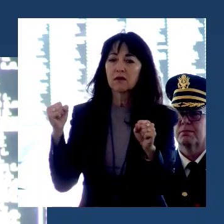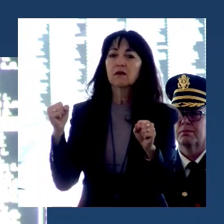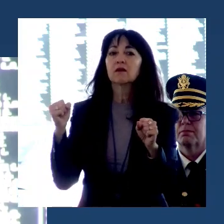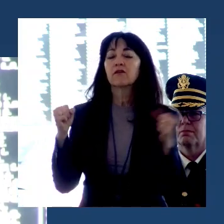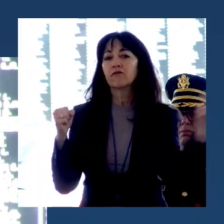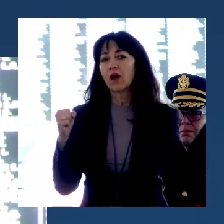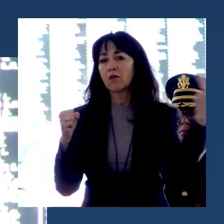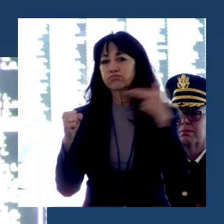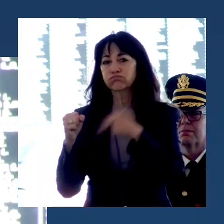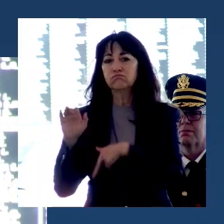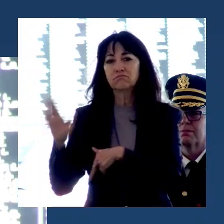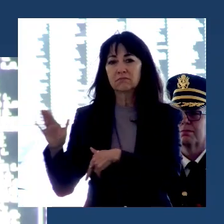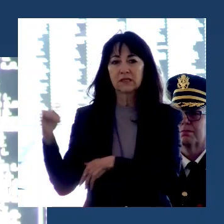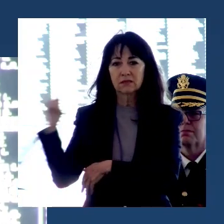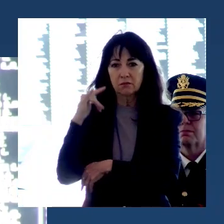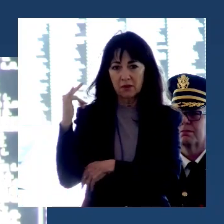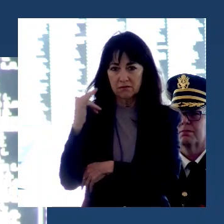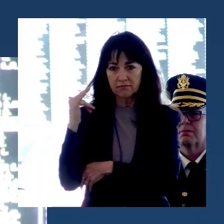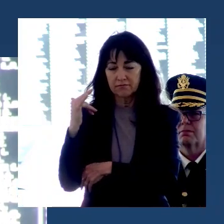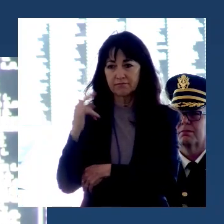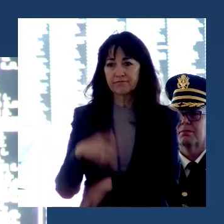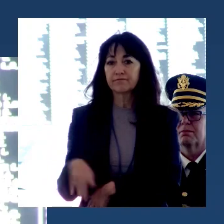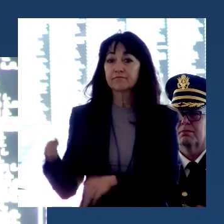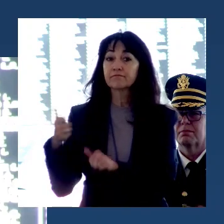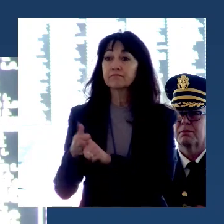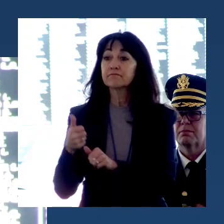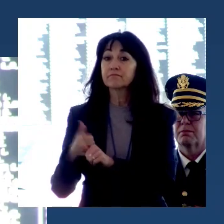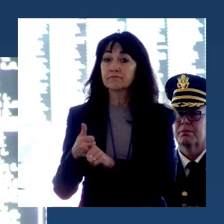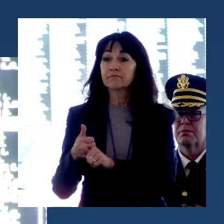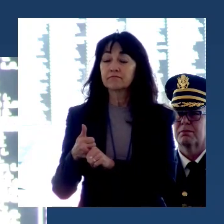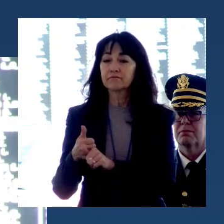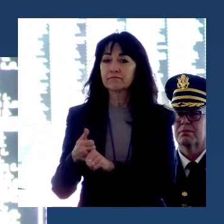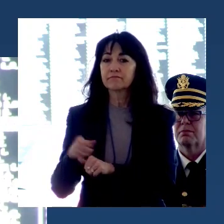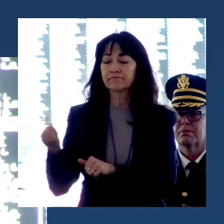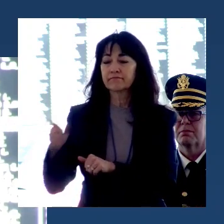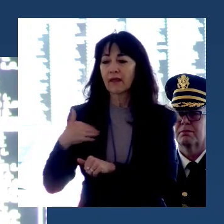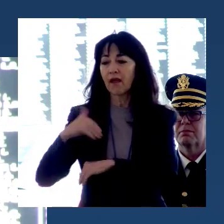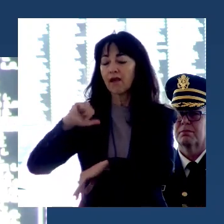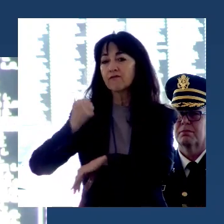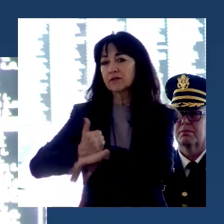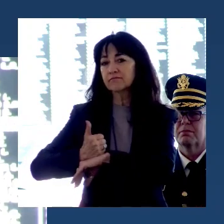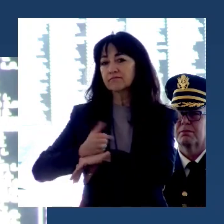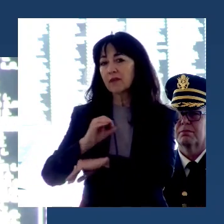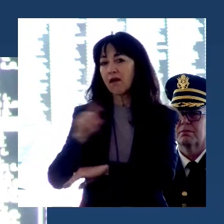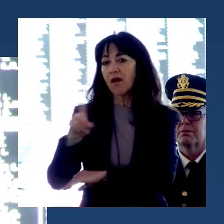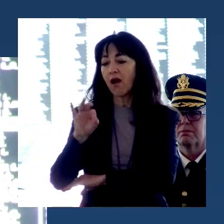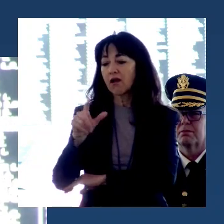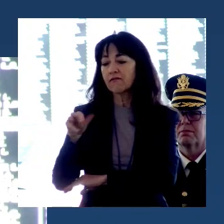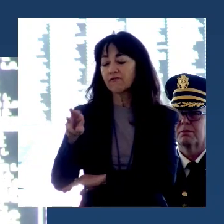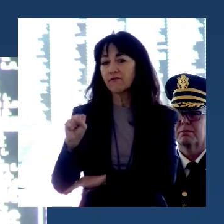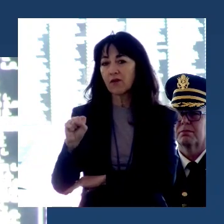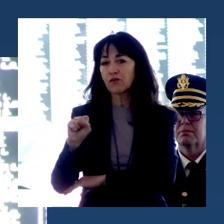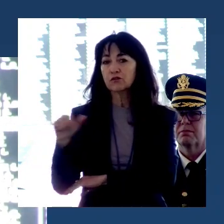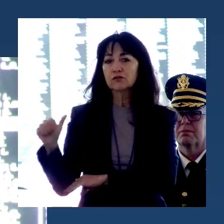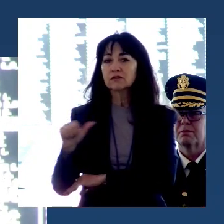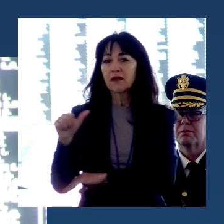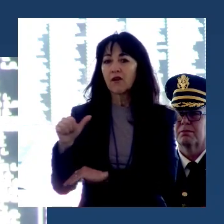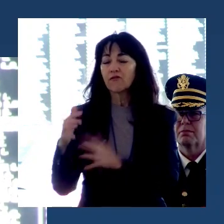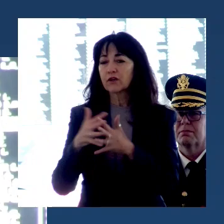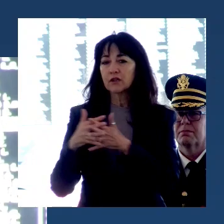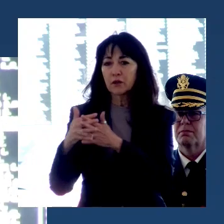fire. Captain Potts has a military marker in his memory at the Odd Fellows African American